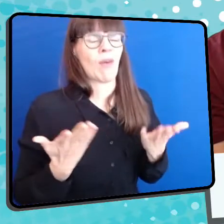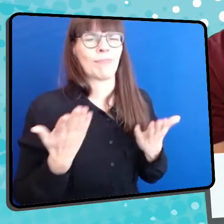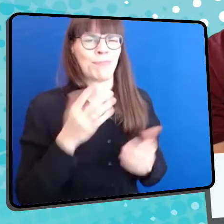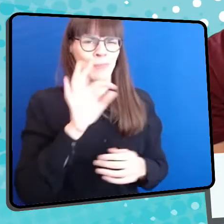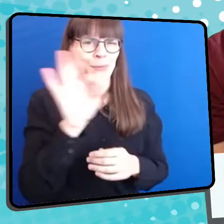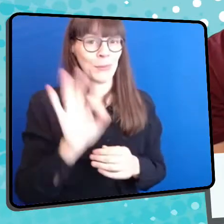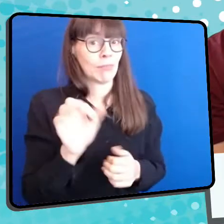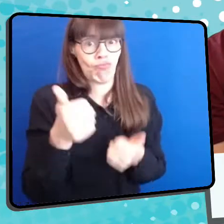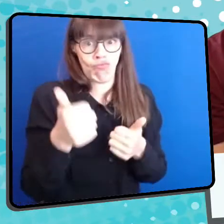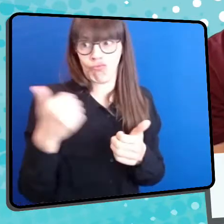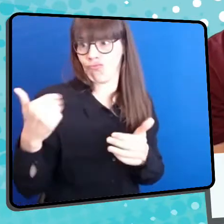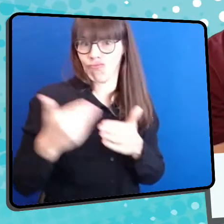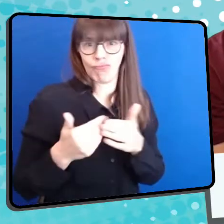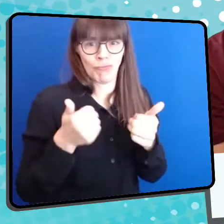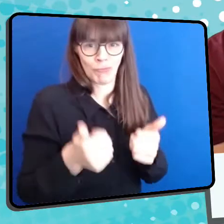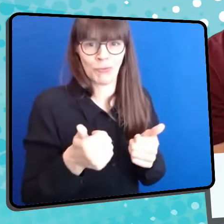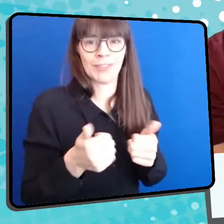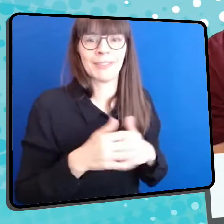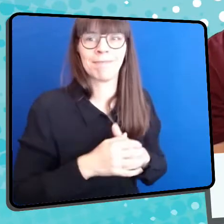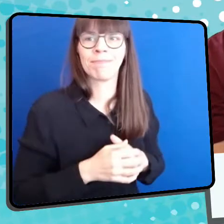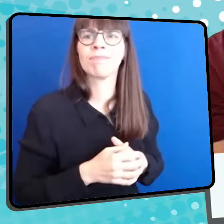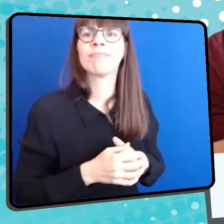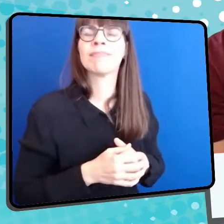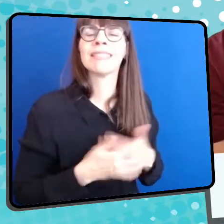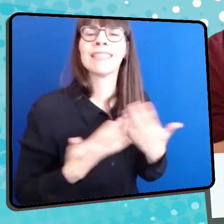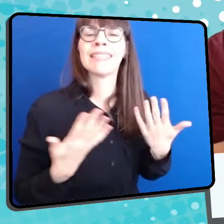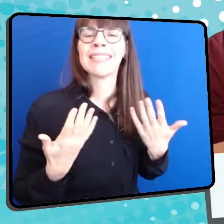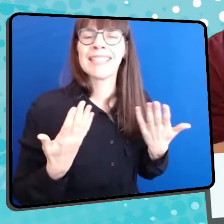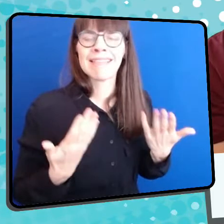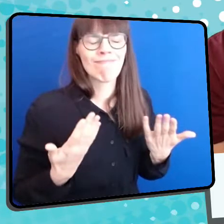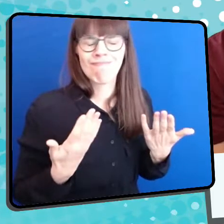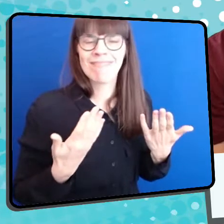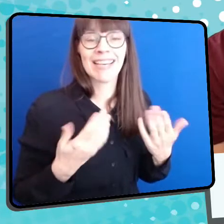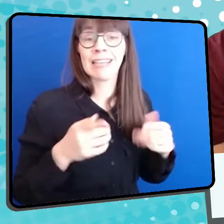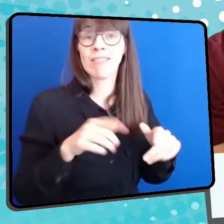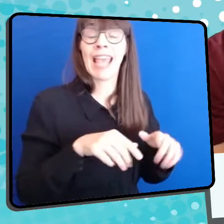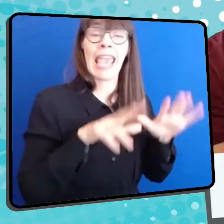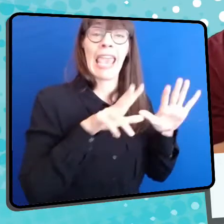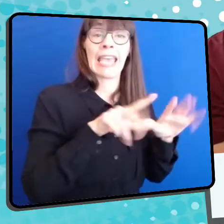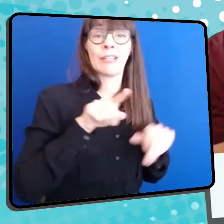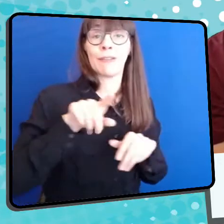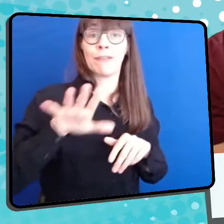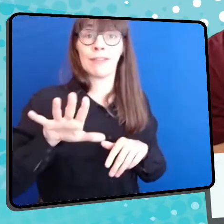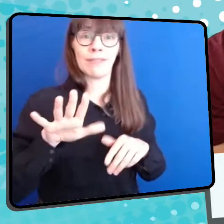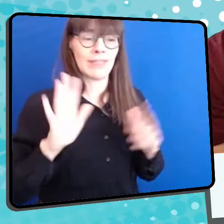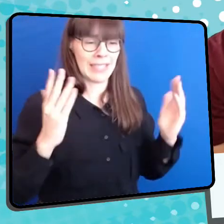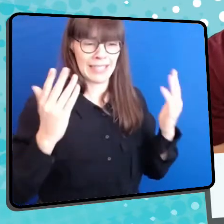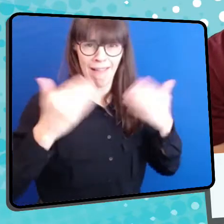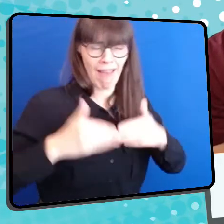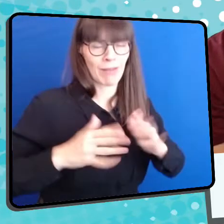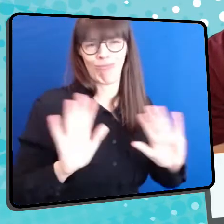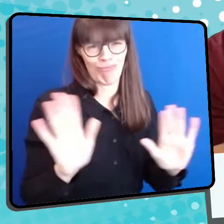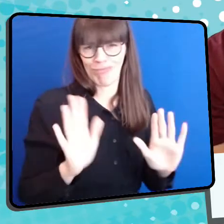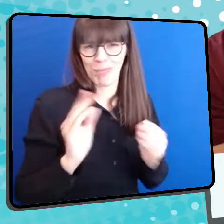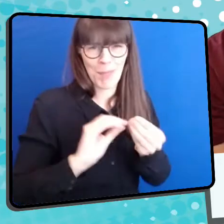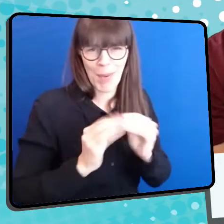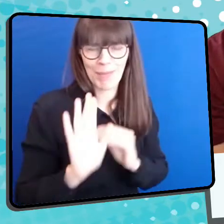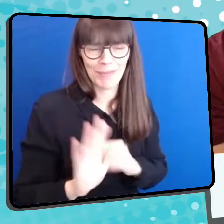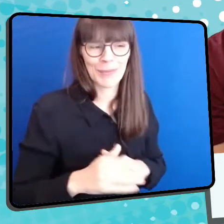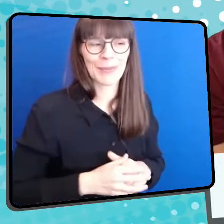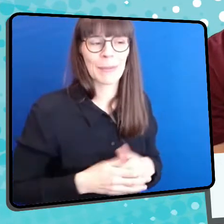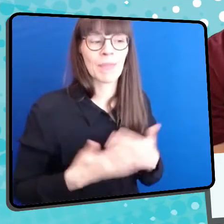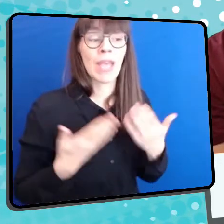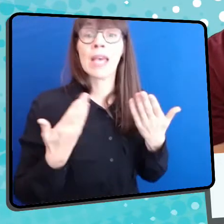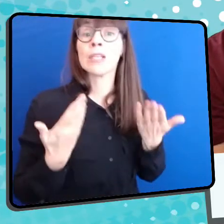It hasn't mattered that it's 8:15 there at night. So what area of AI is on your list